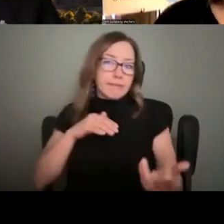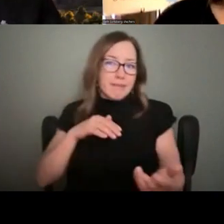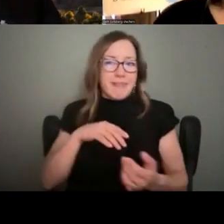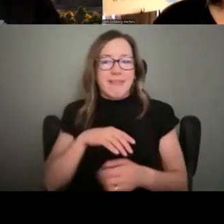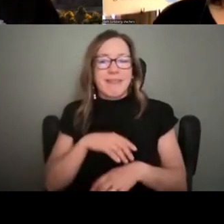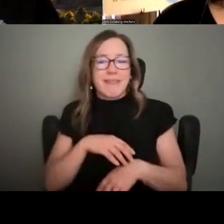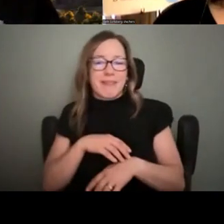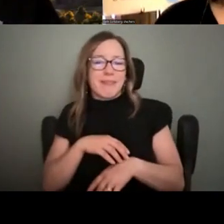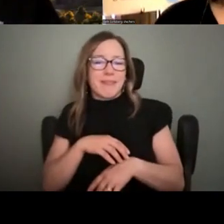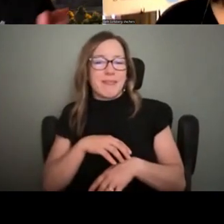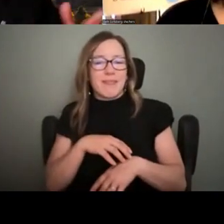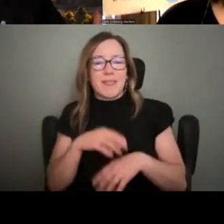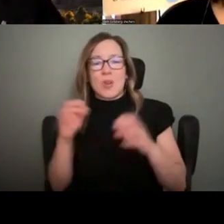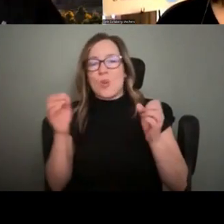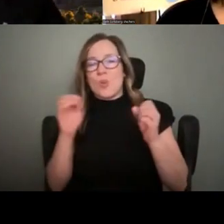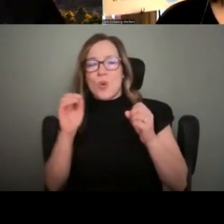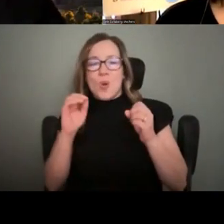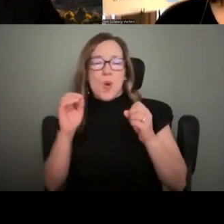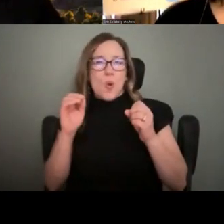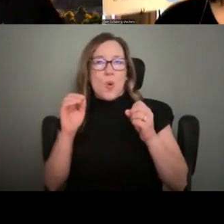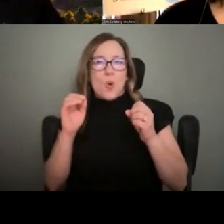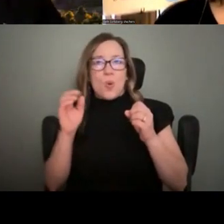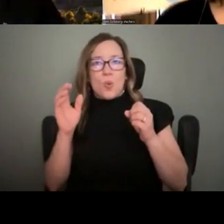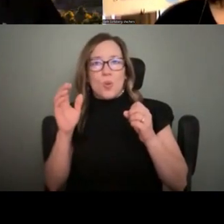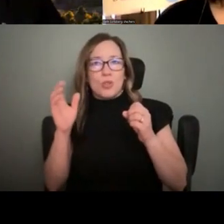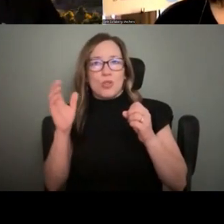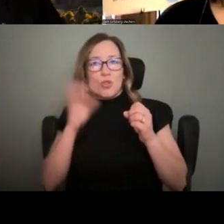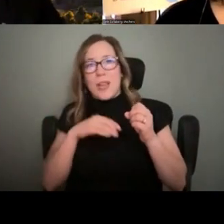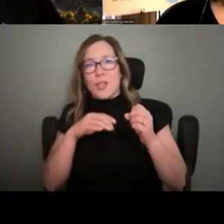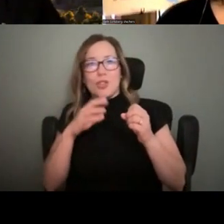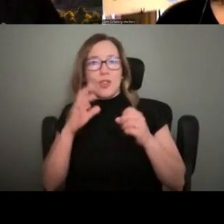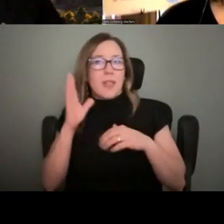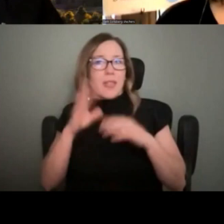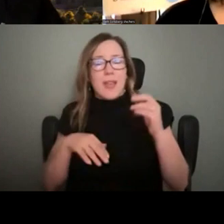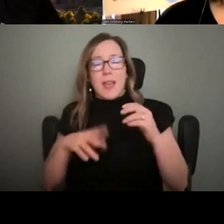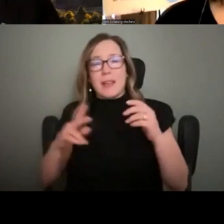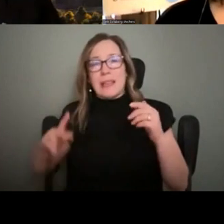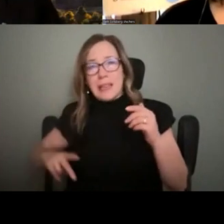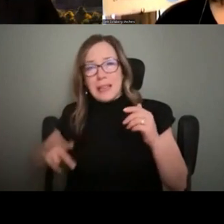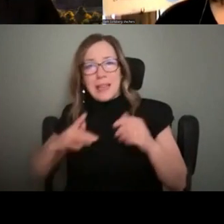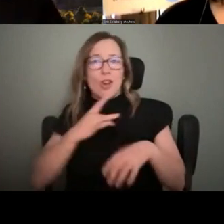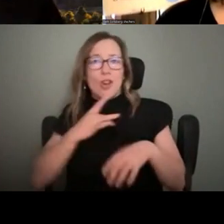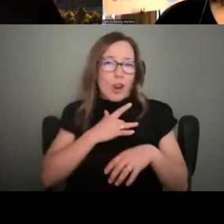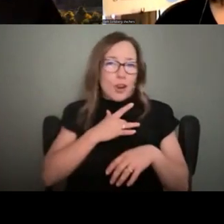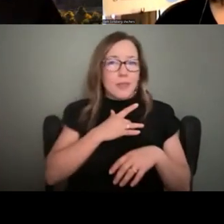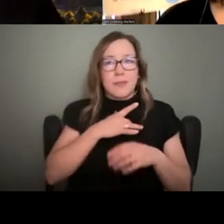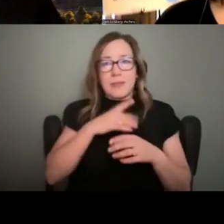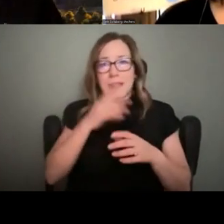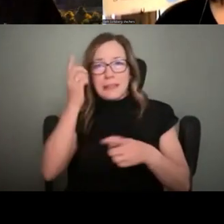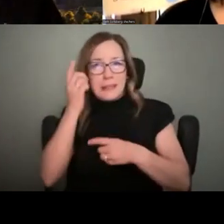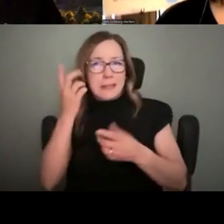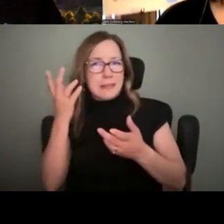you know, no stranger than, you know, kidney disease or heart disease.